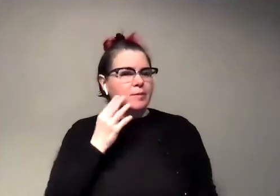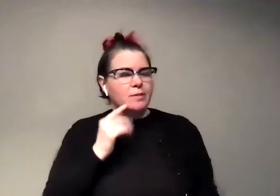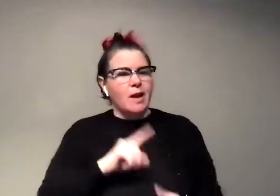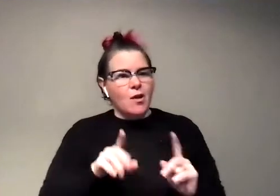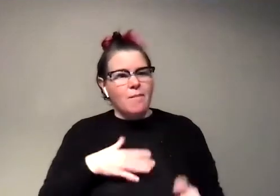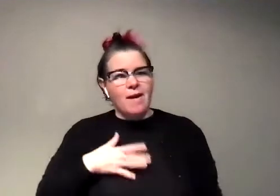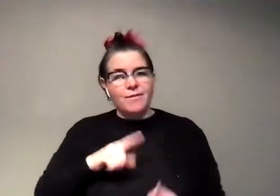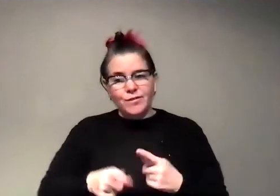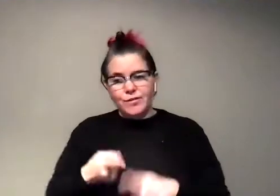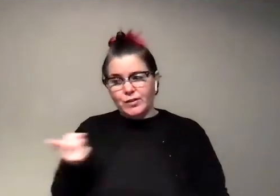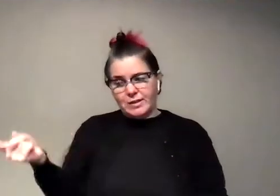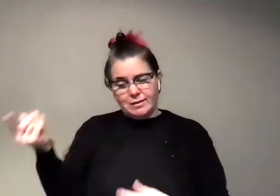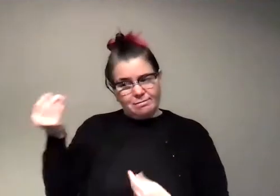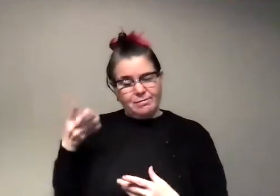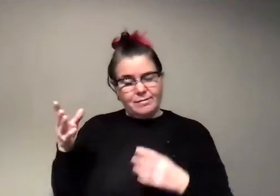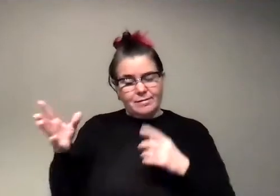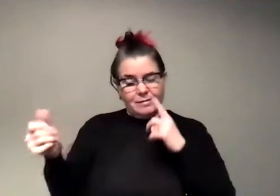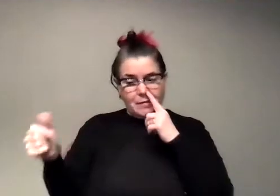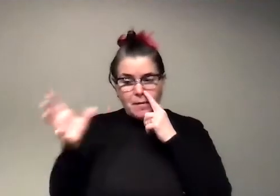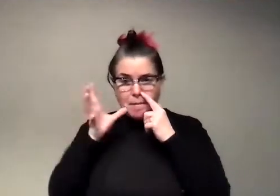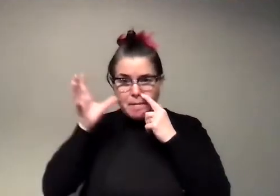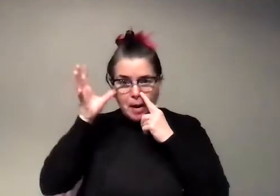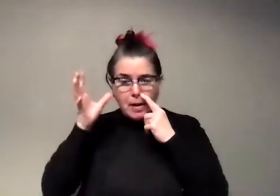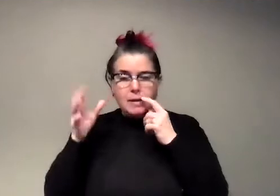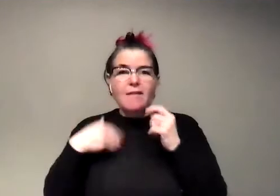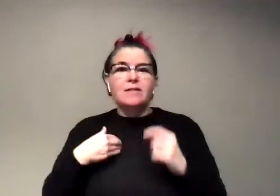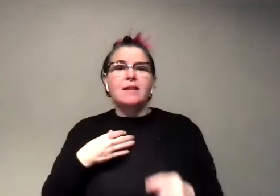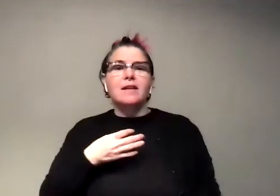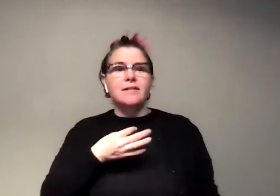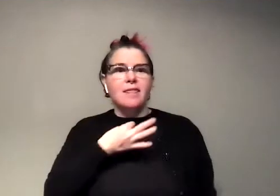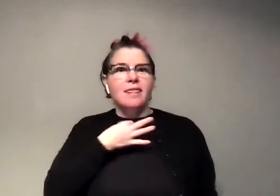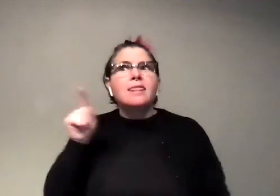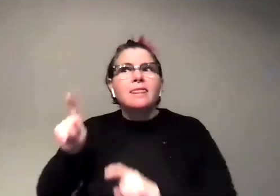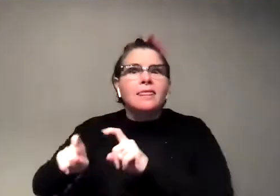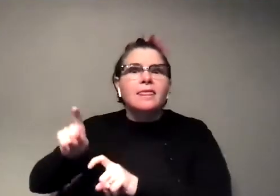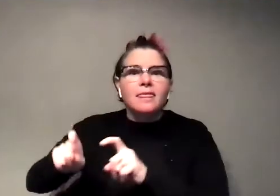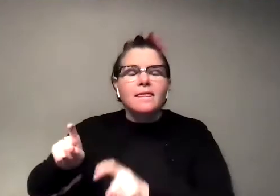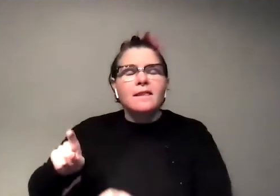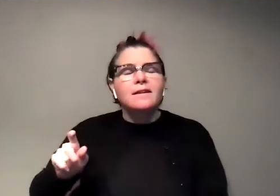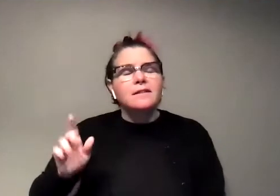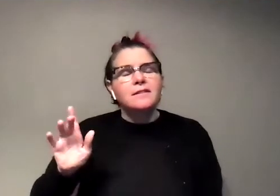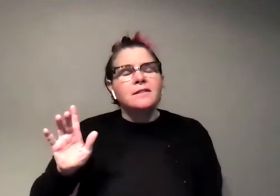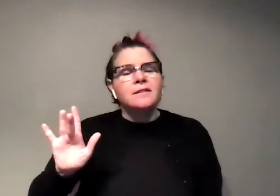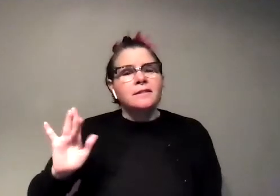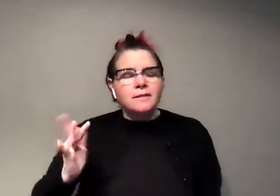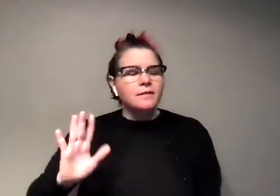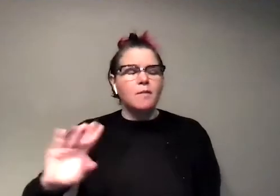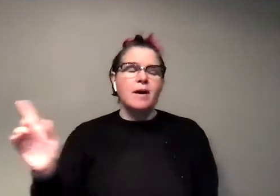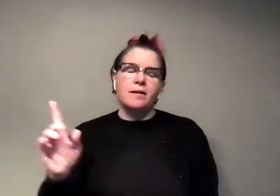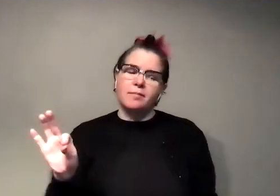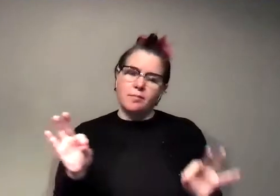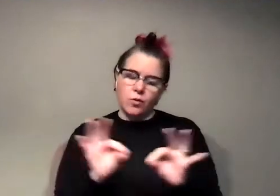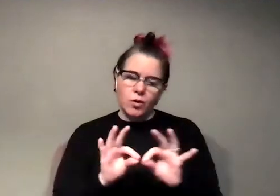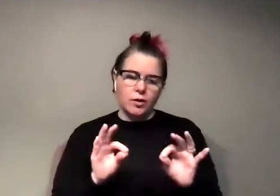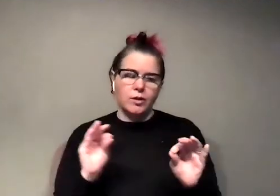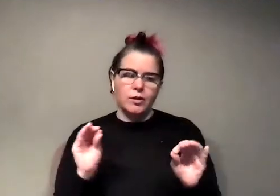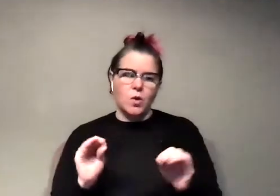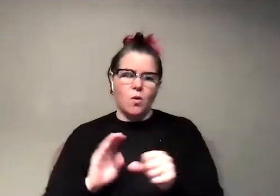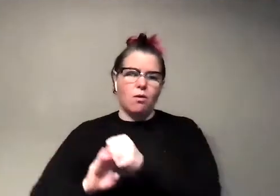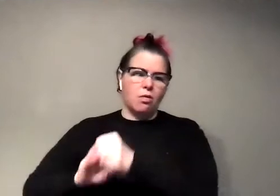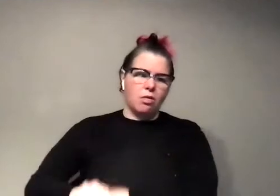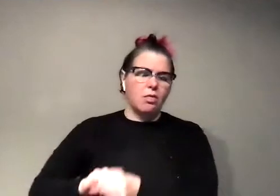that are parents, some of them have some very inquisitive kids, but just making sure that you're never making them feel bad